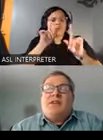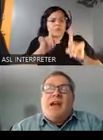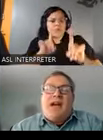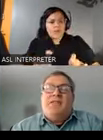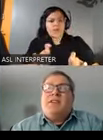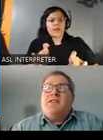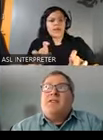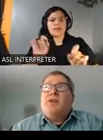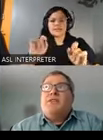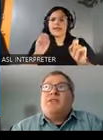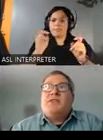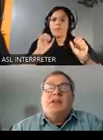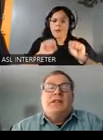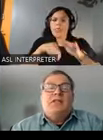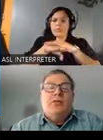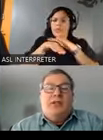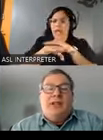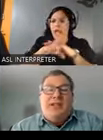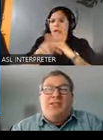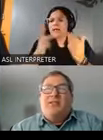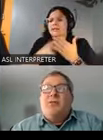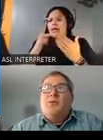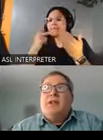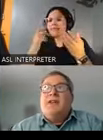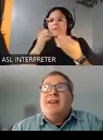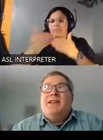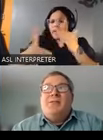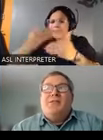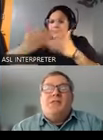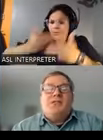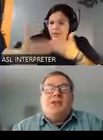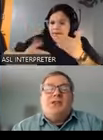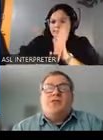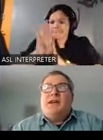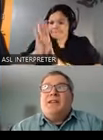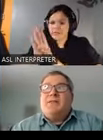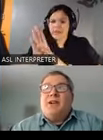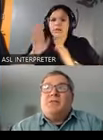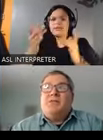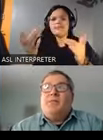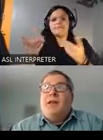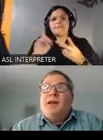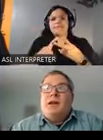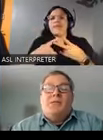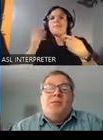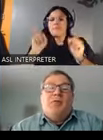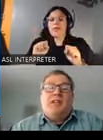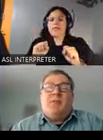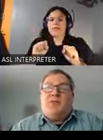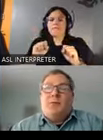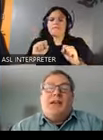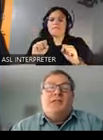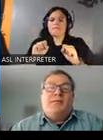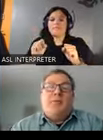stakeholders have access to the process, that local knowledge is incorporated, and that the results are shared as widely as possible. The